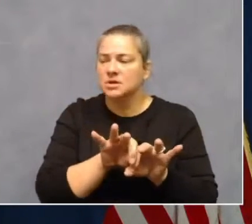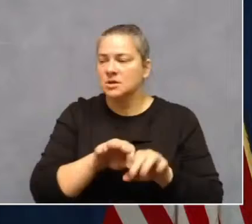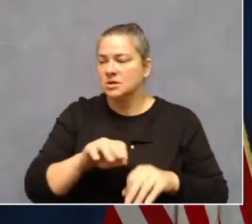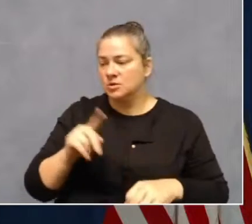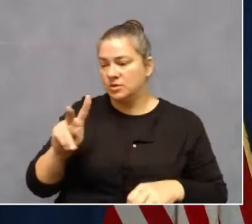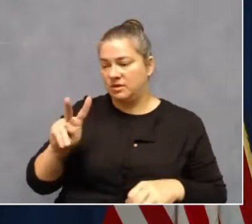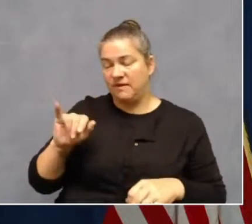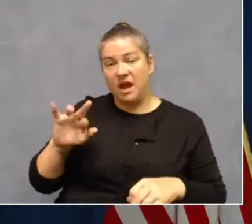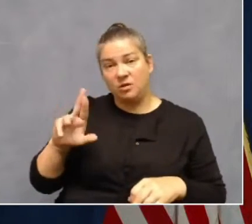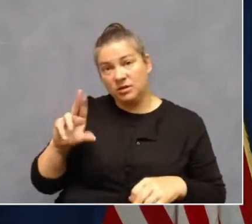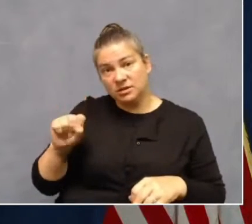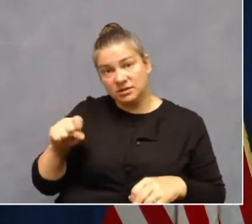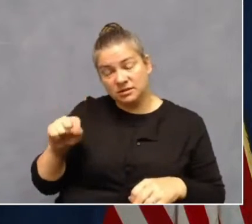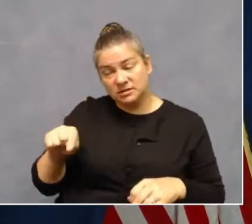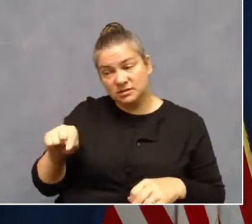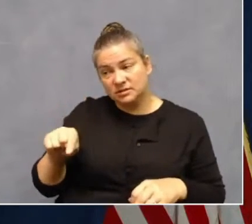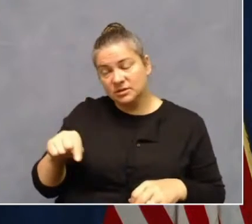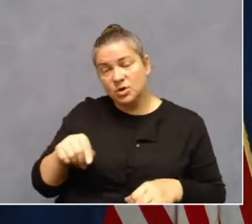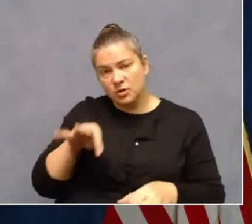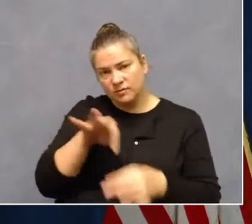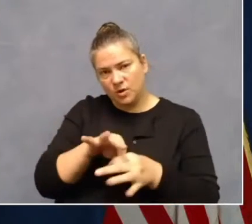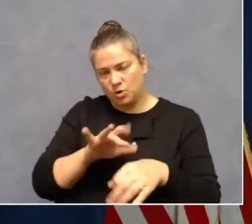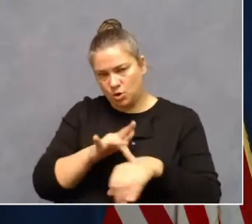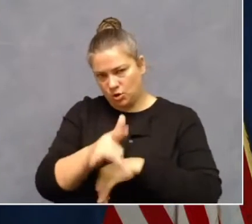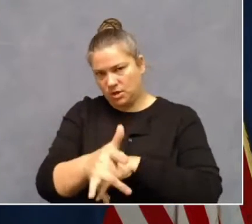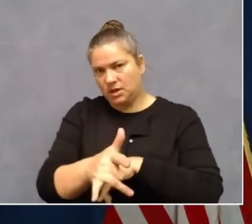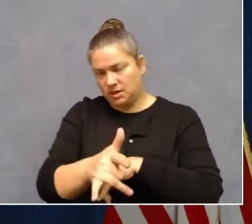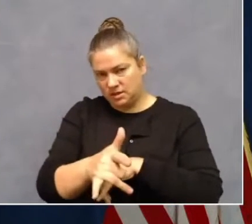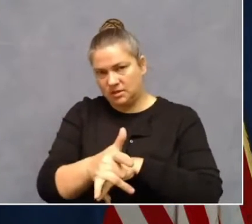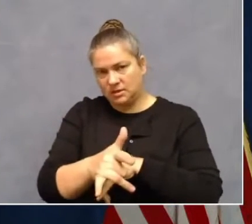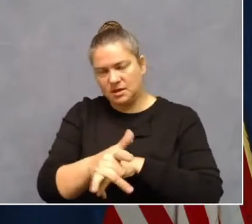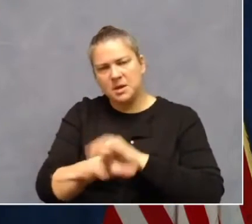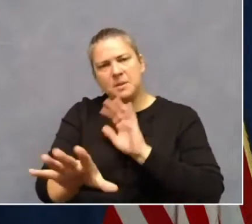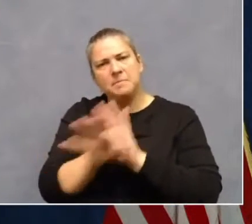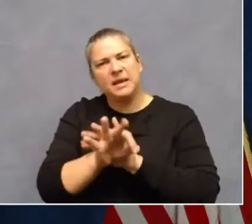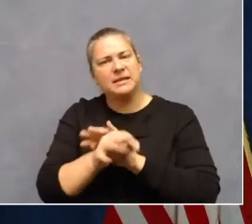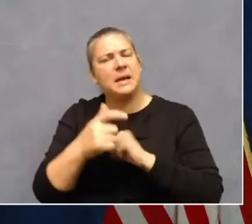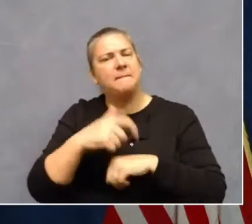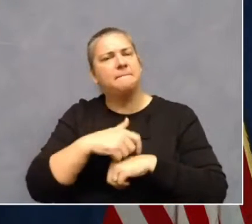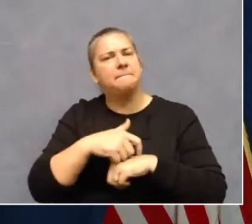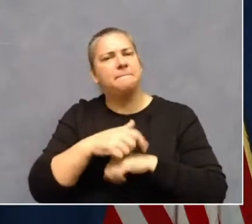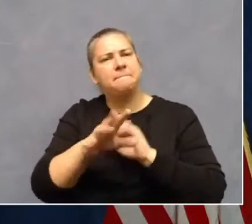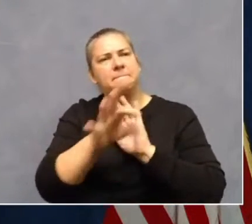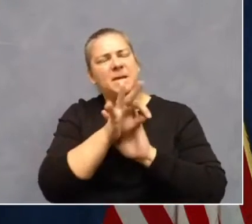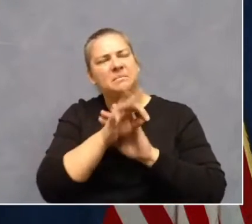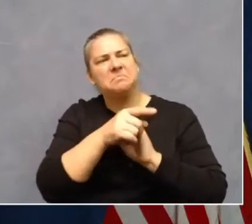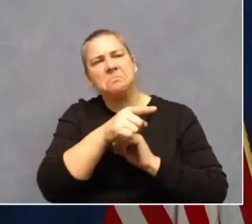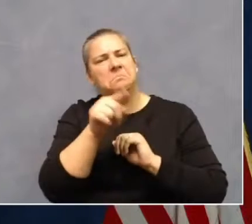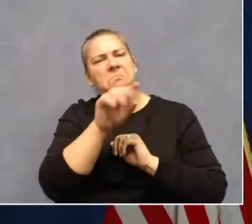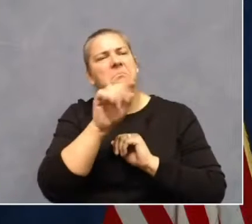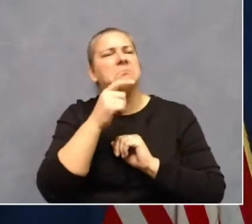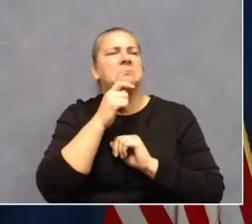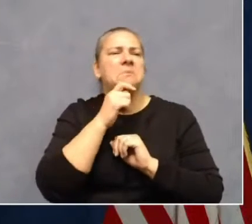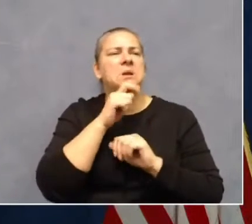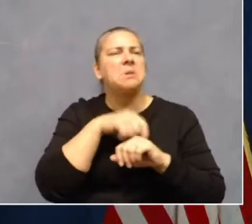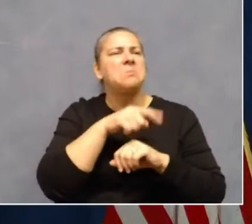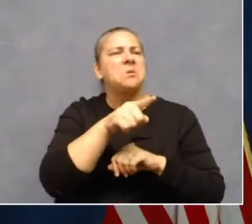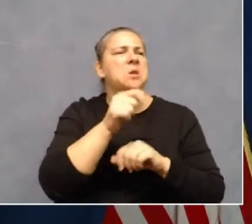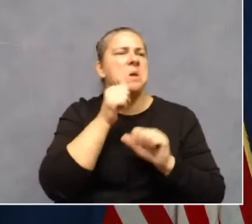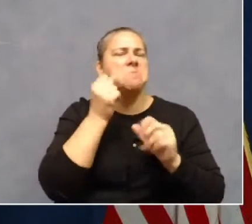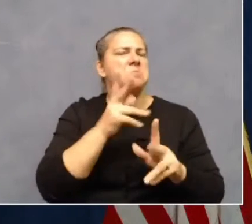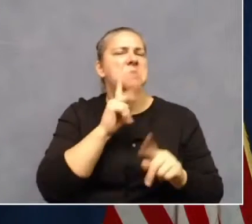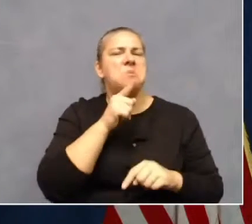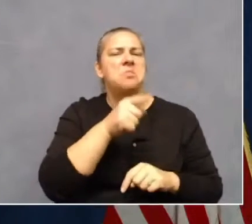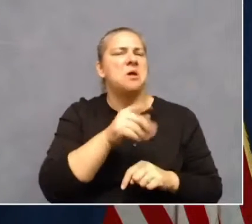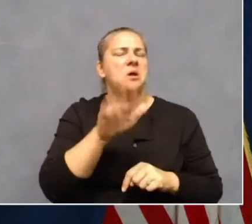is, vote early. Pick a time that you don't think there's going to be high density. You should go vote.